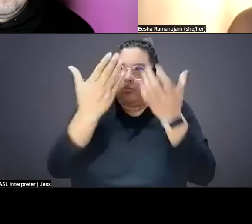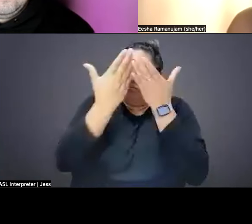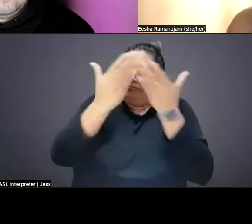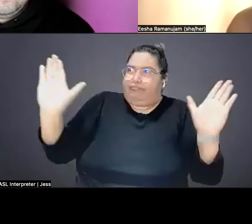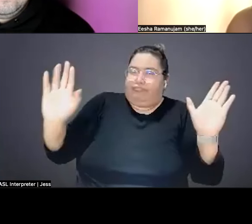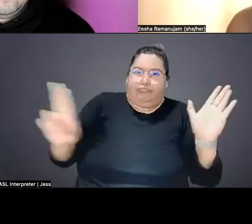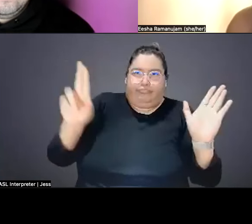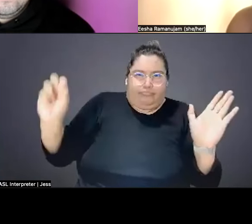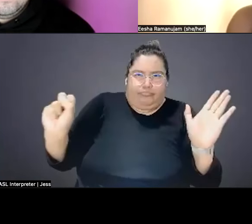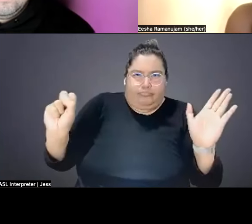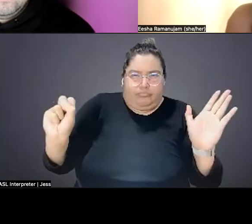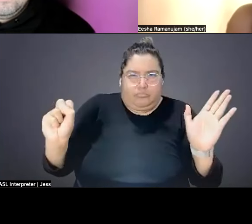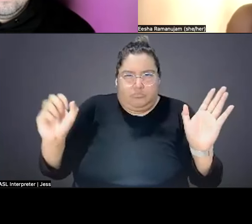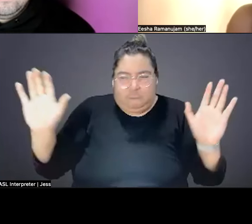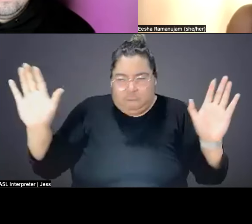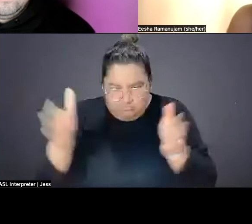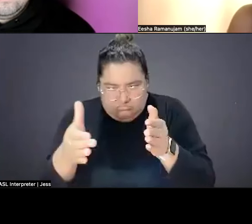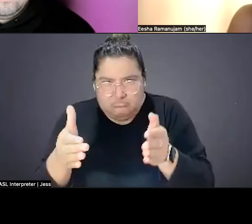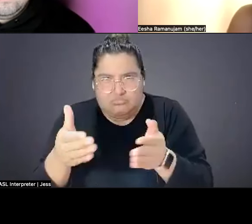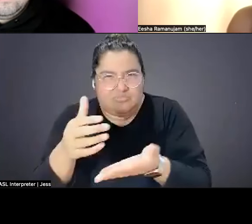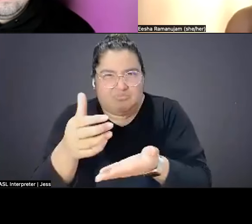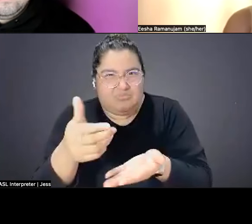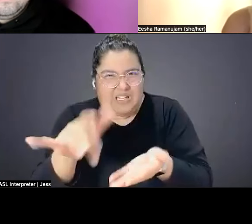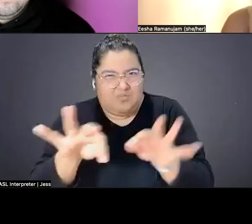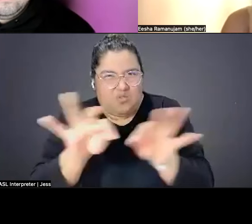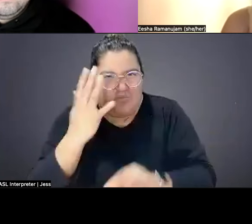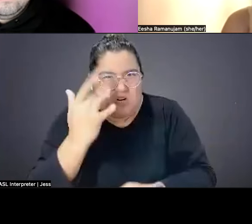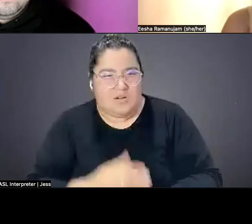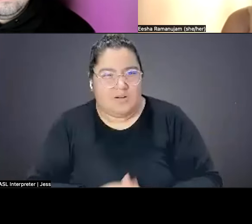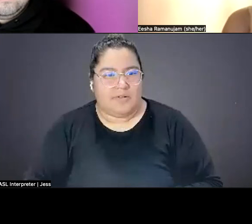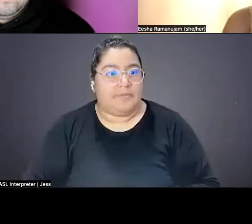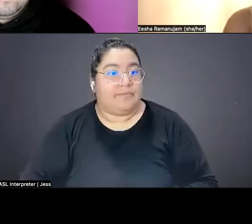Yeah, thanks for that question, Ramsha. I think